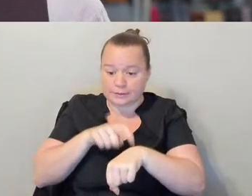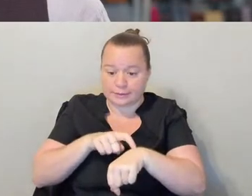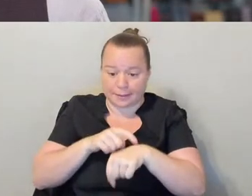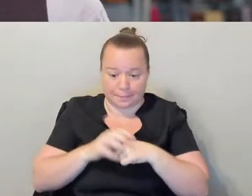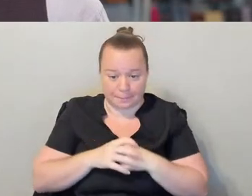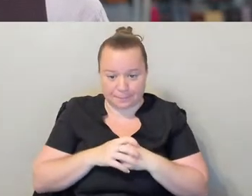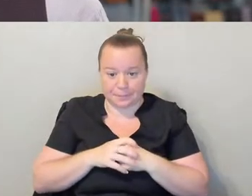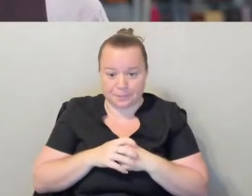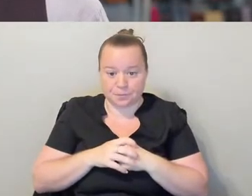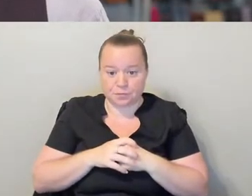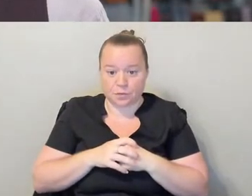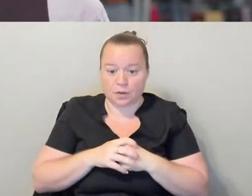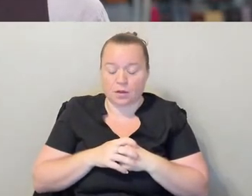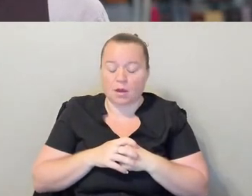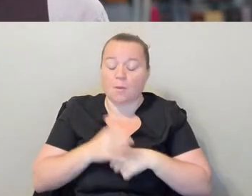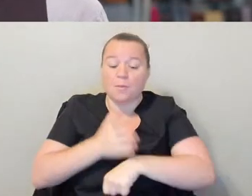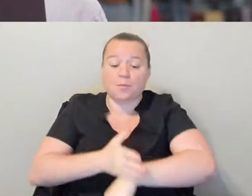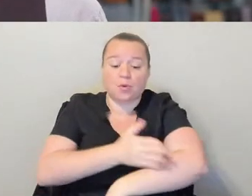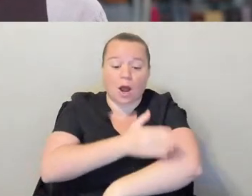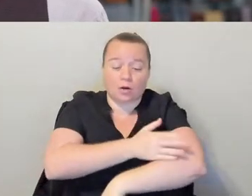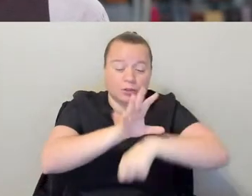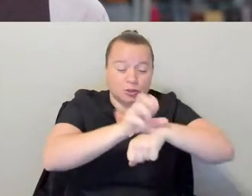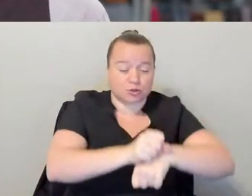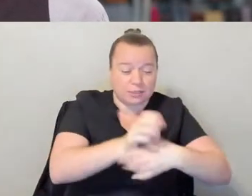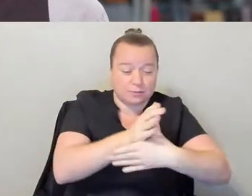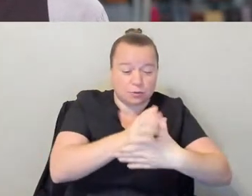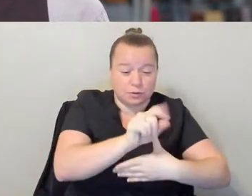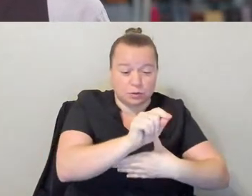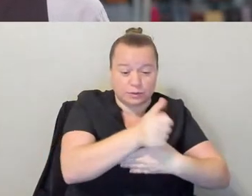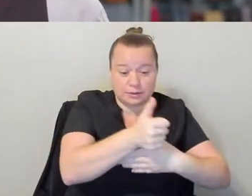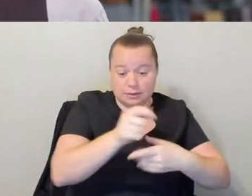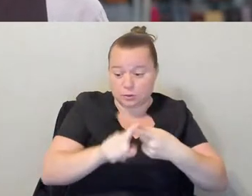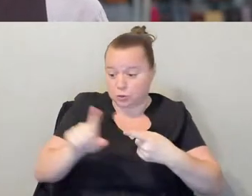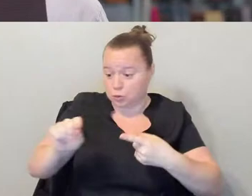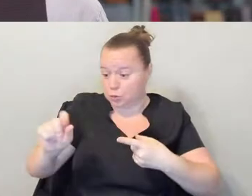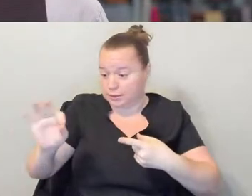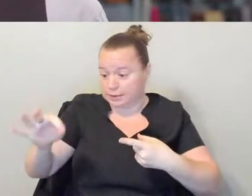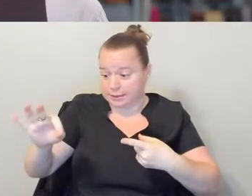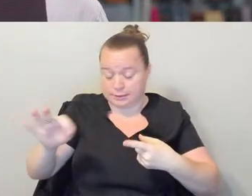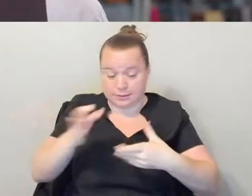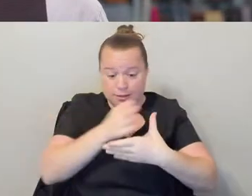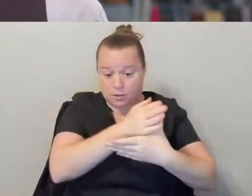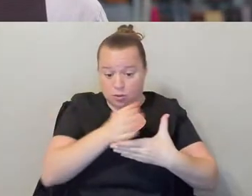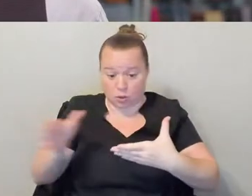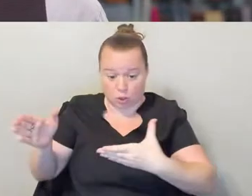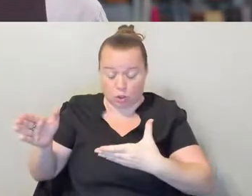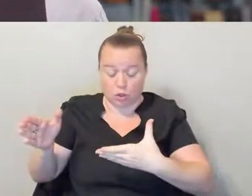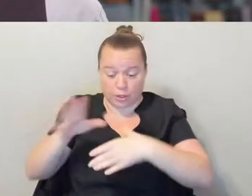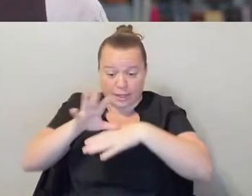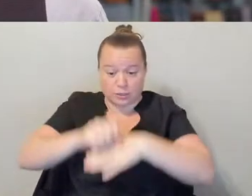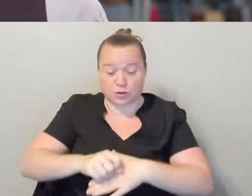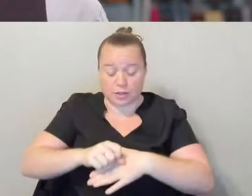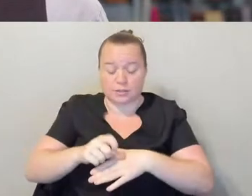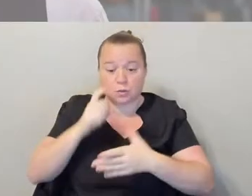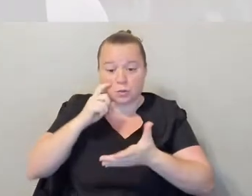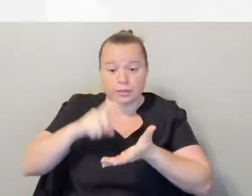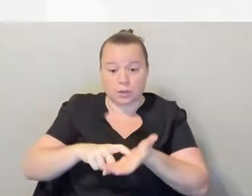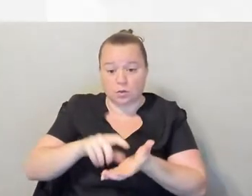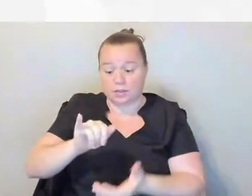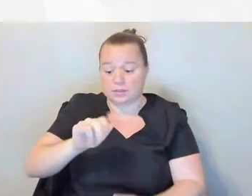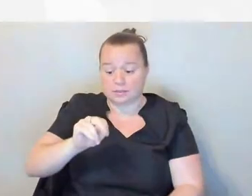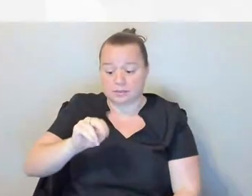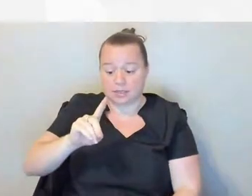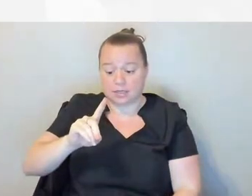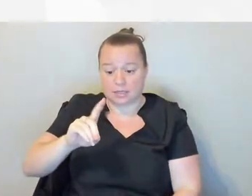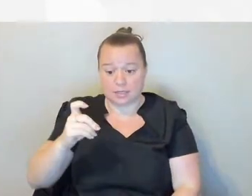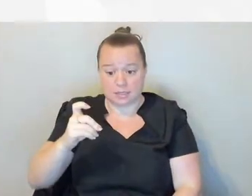at progress trends between 2010 and 2019, we see that index scores have increased by more than